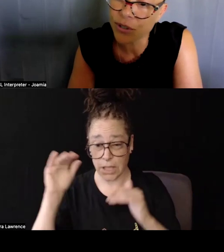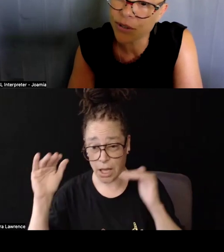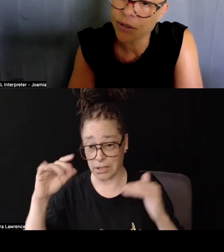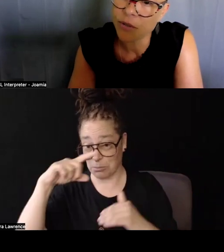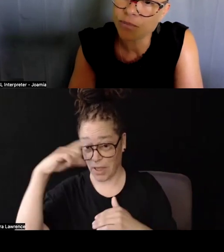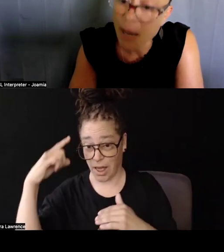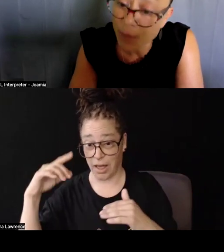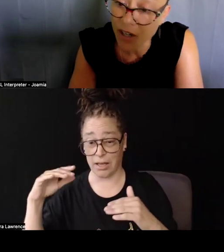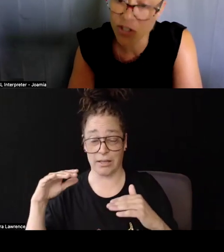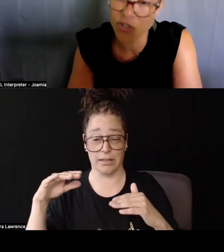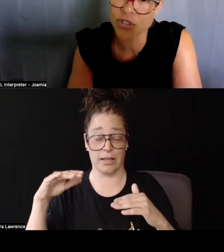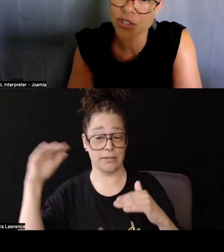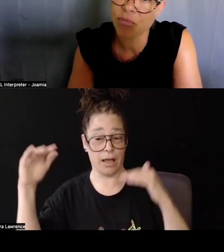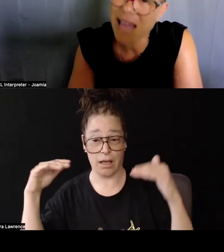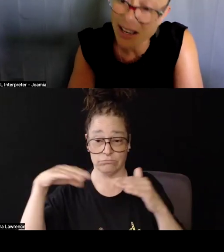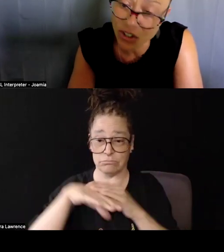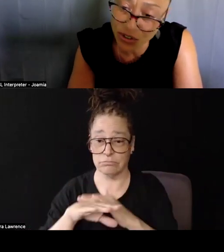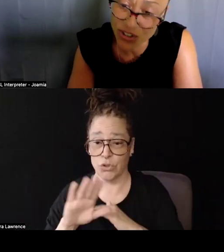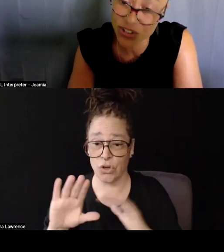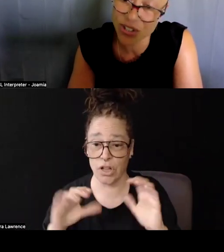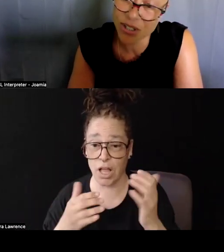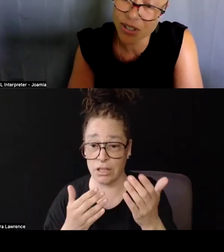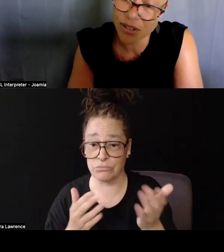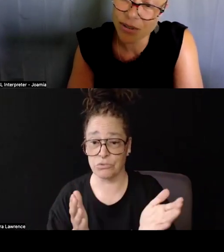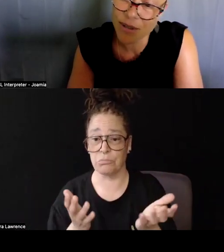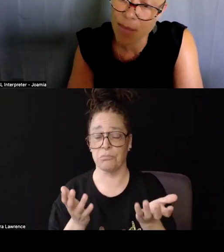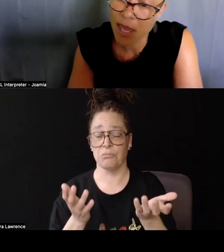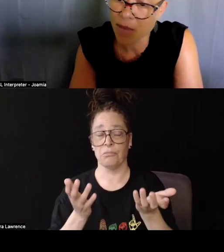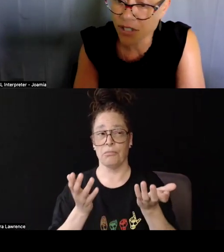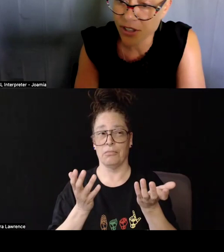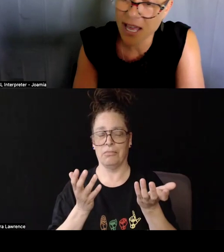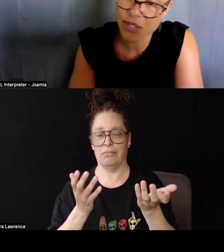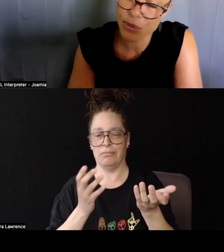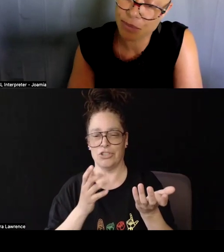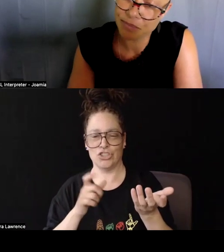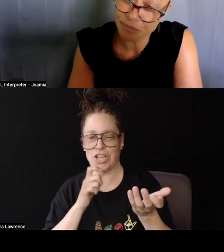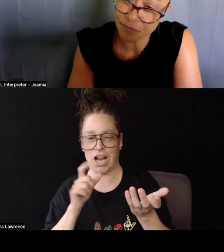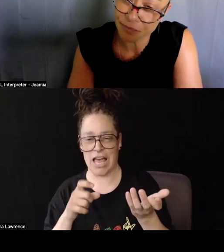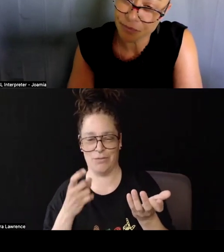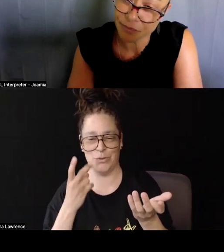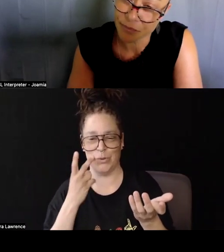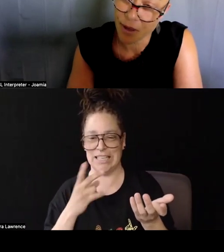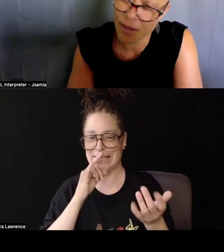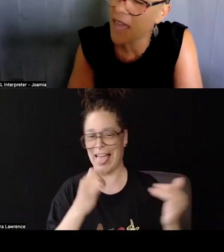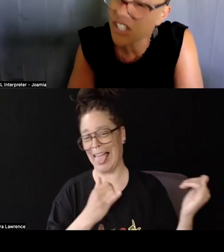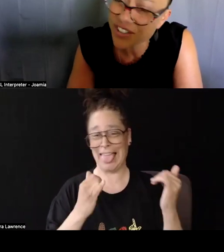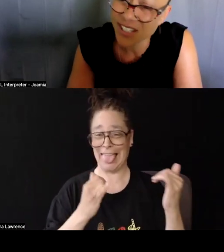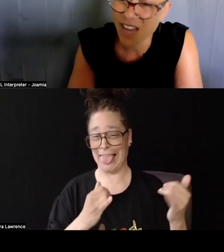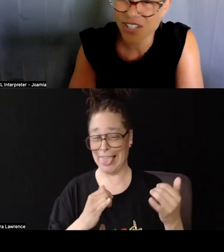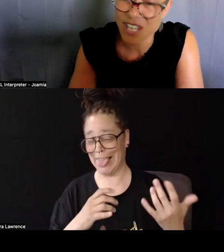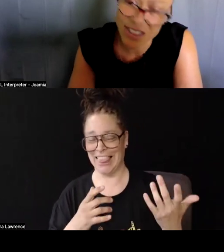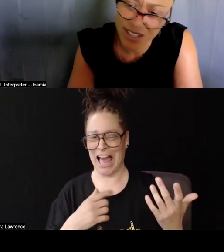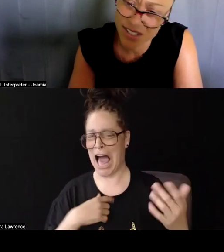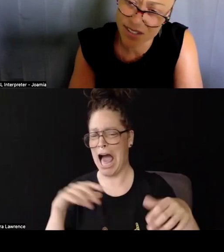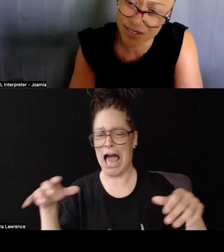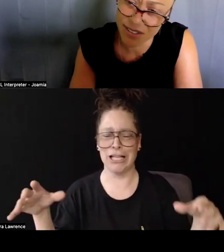adults, BIPOC adults, Black adults, that may come into the classroom. They should not have